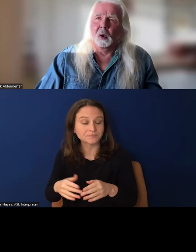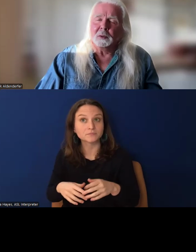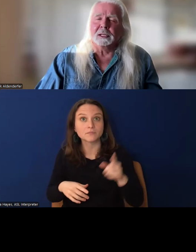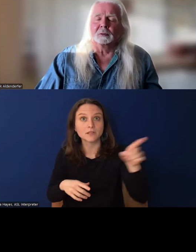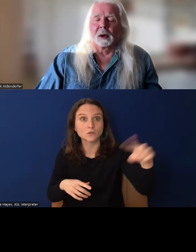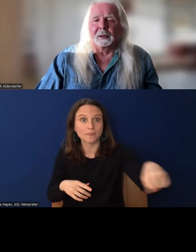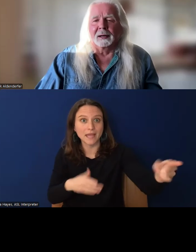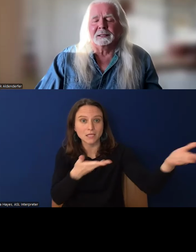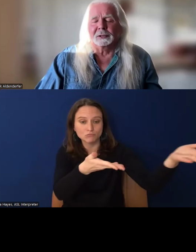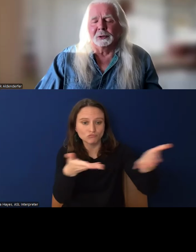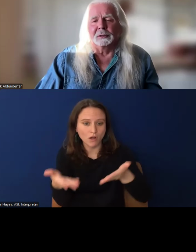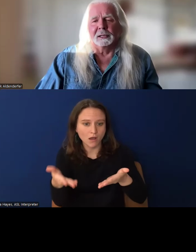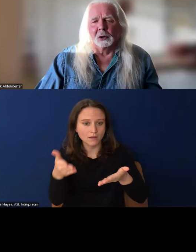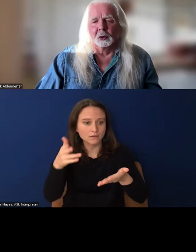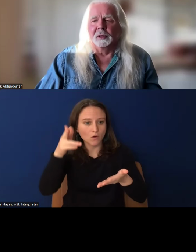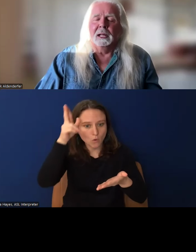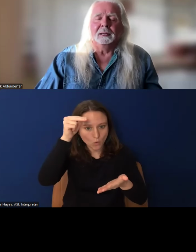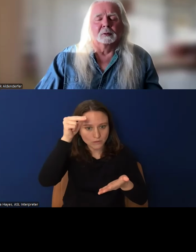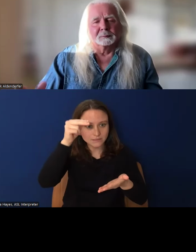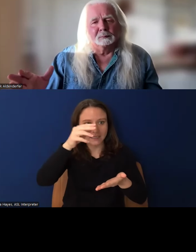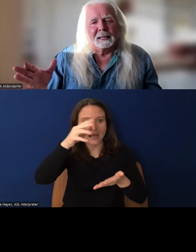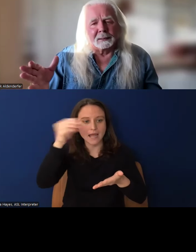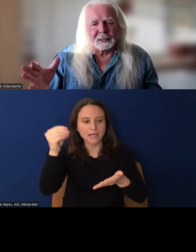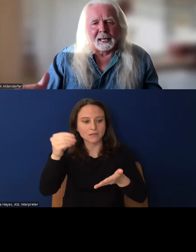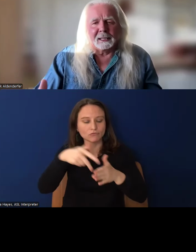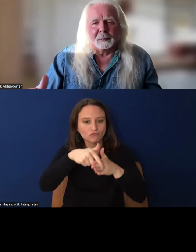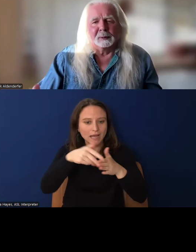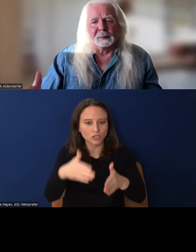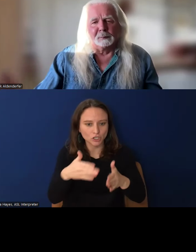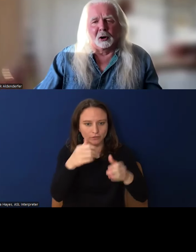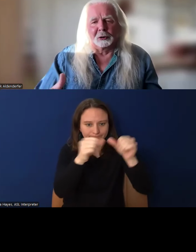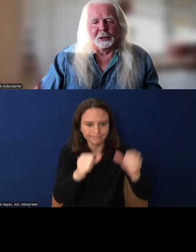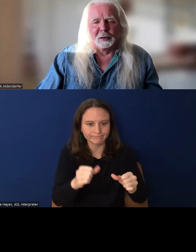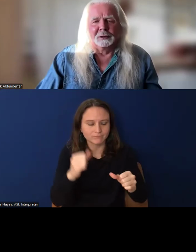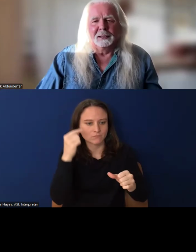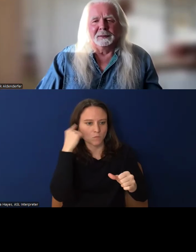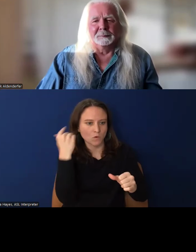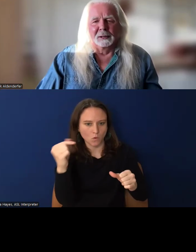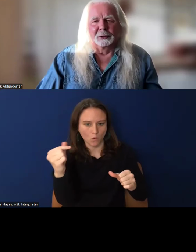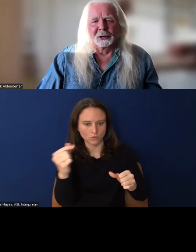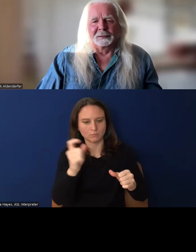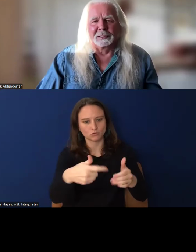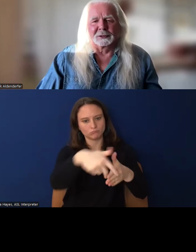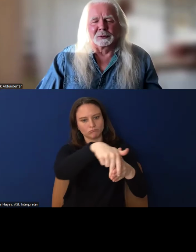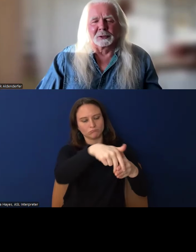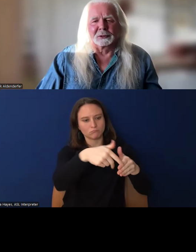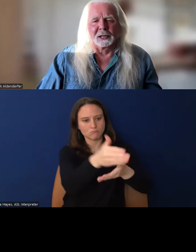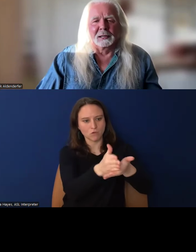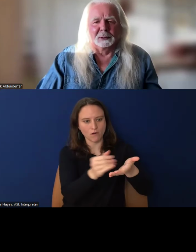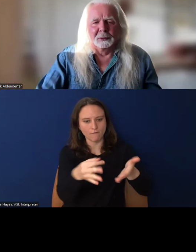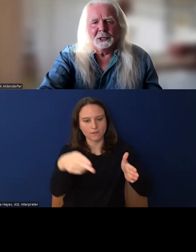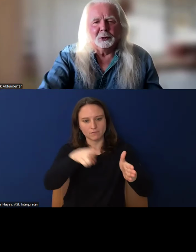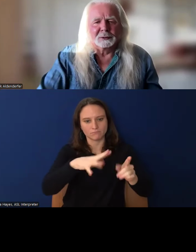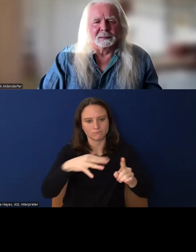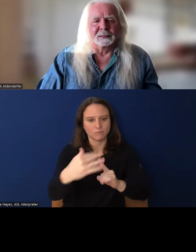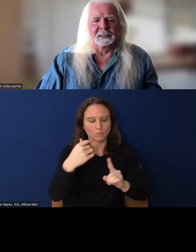a horse and rider executed in gold that was meant to stand up and be part of the burial context with Songtsen